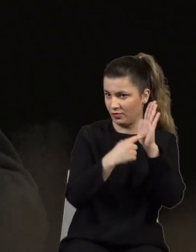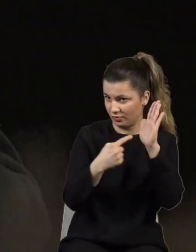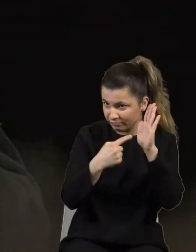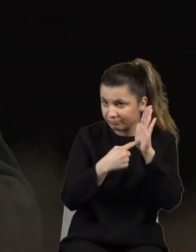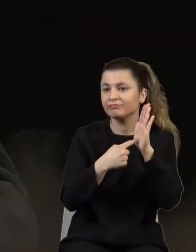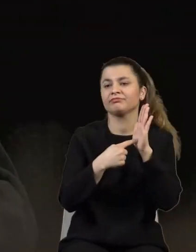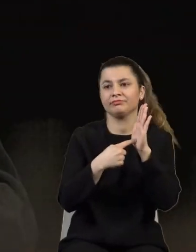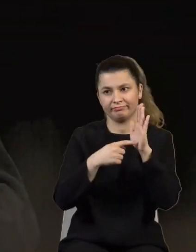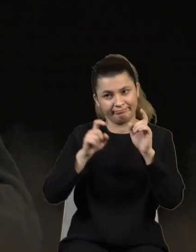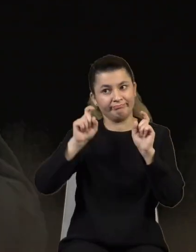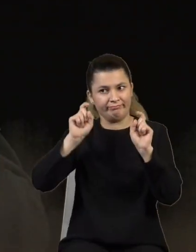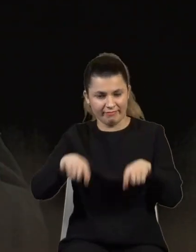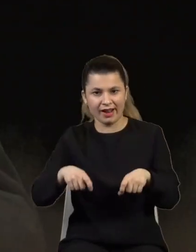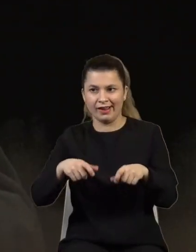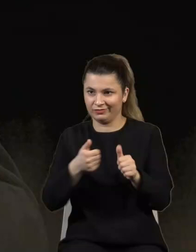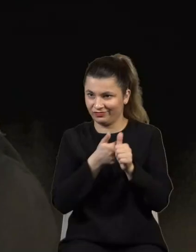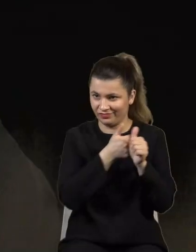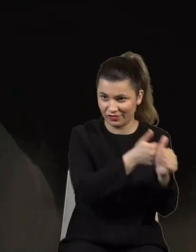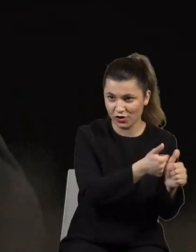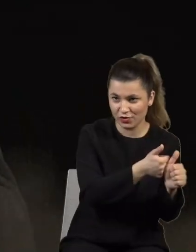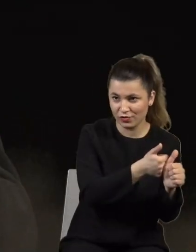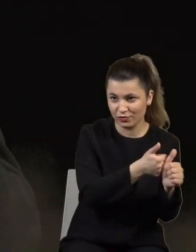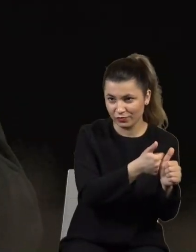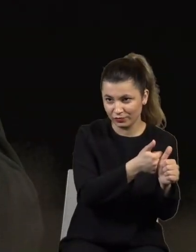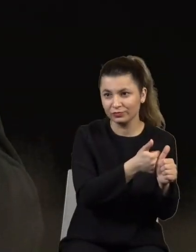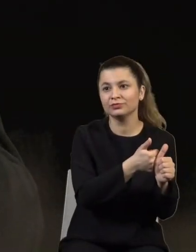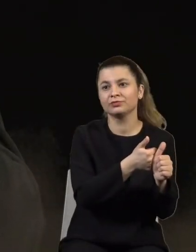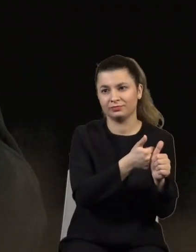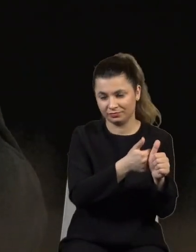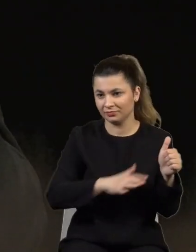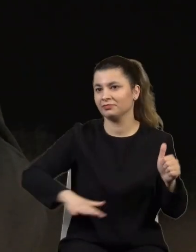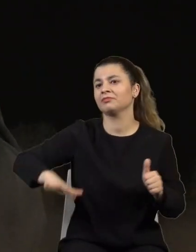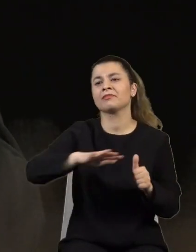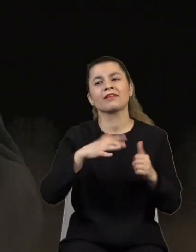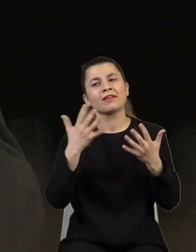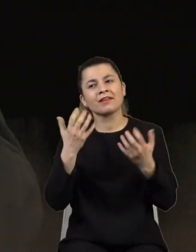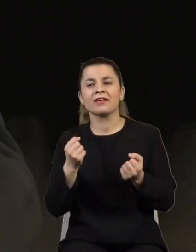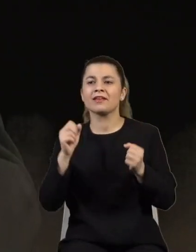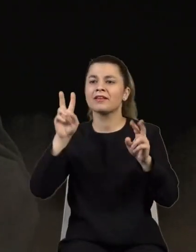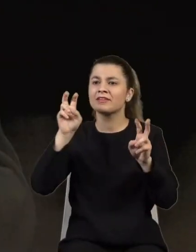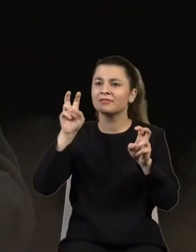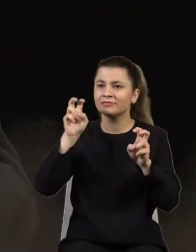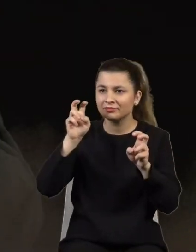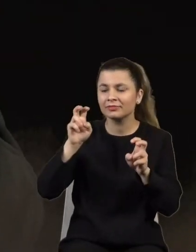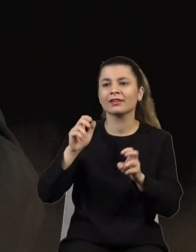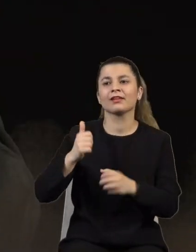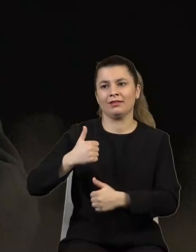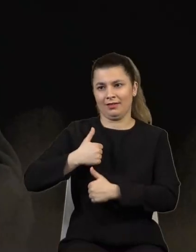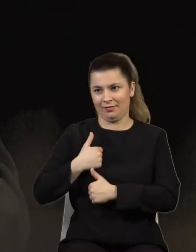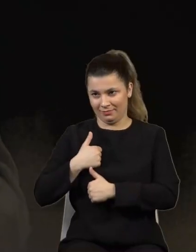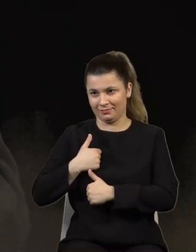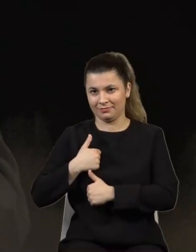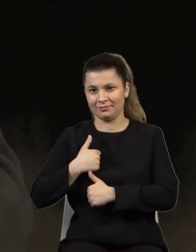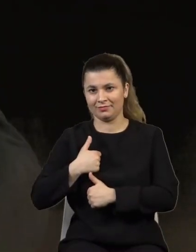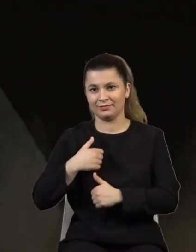We often have EU regulations or regulations that make it easier for